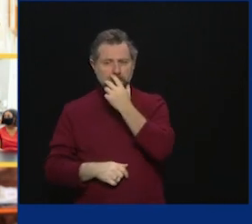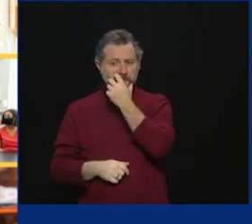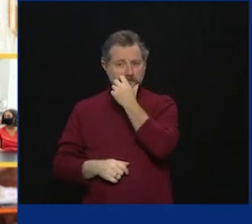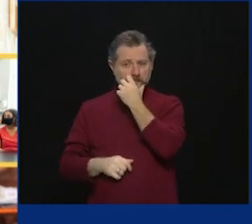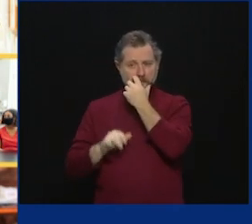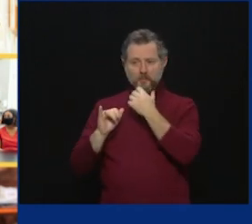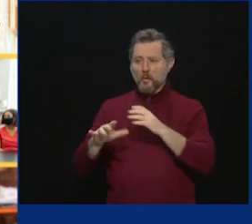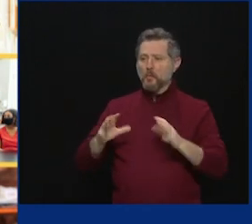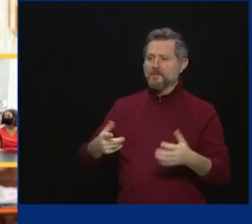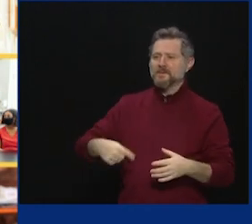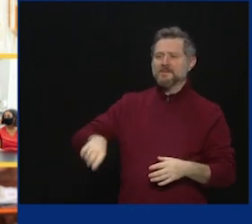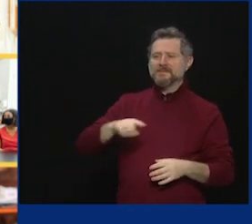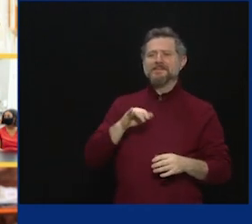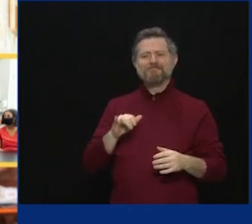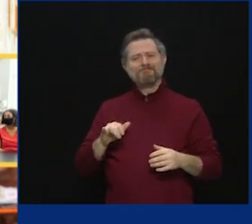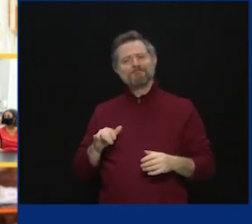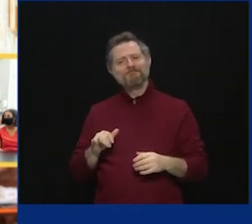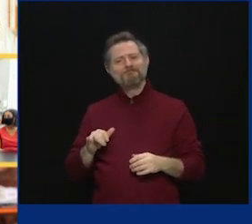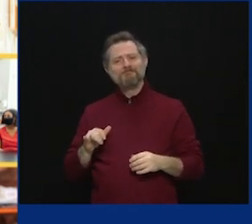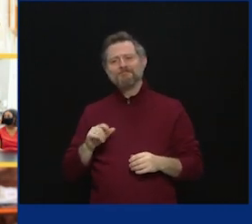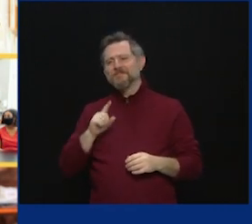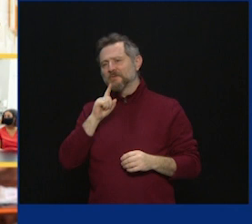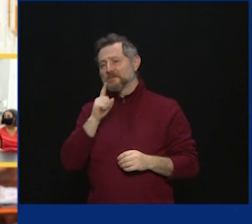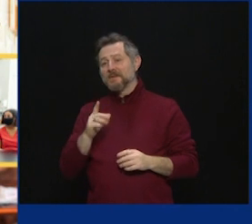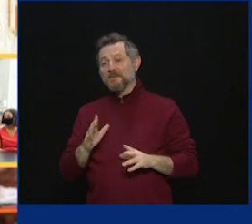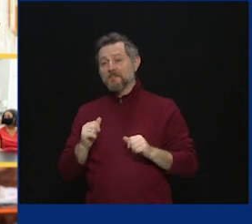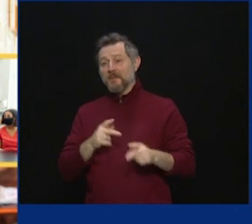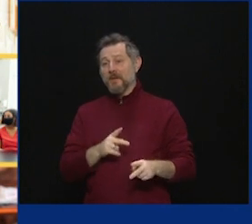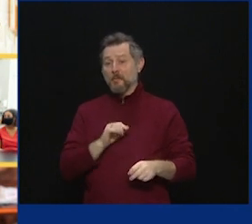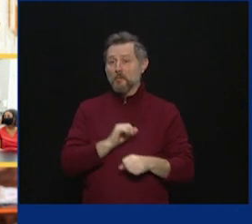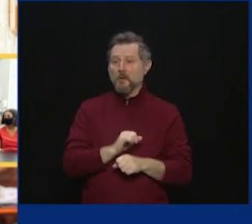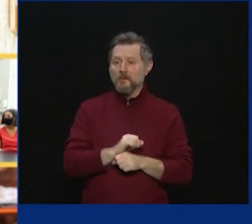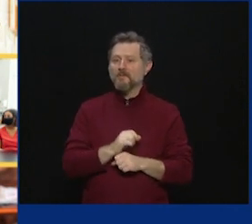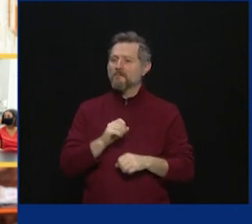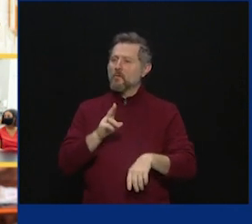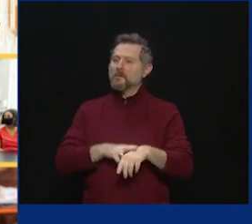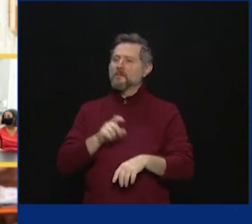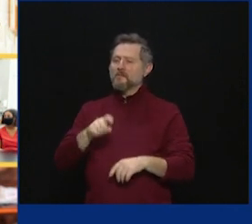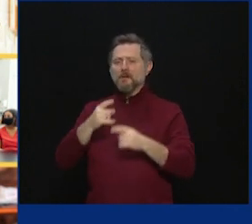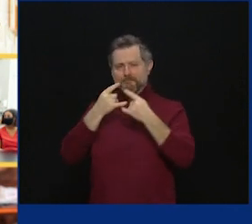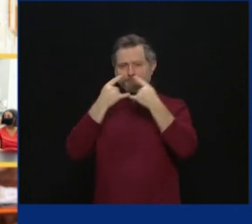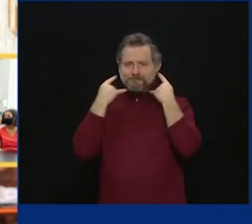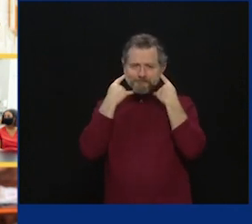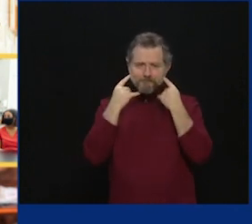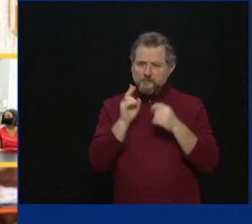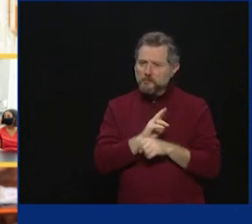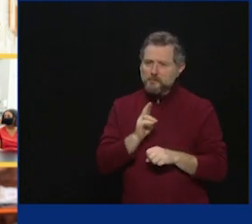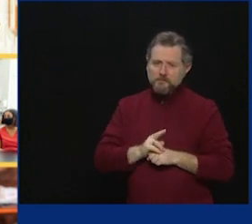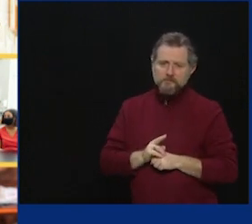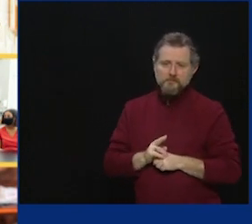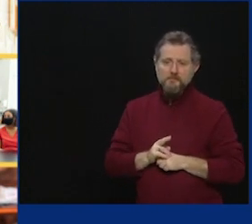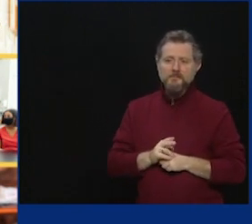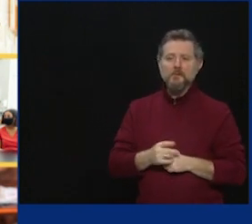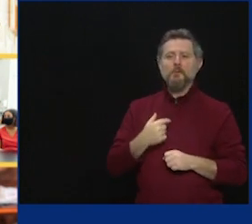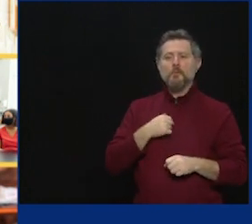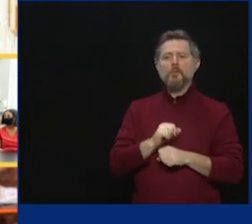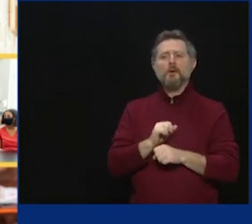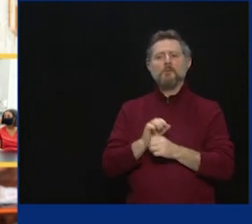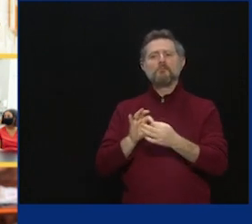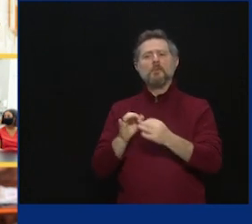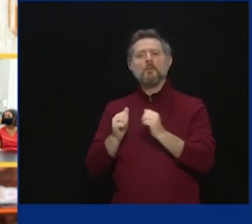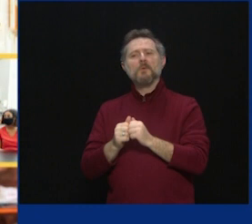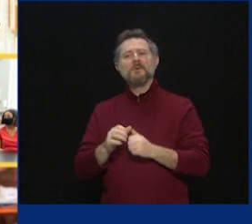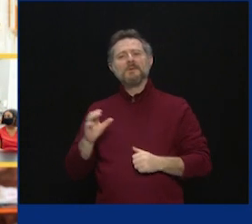group, and we also say that when they come back to work, they have to wear a mask. So we've working closely and seeing what the CDC guidance